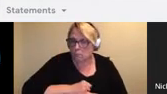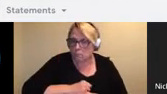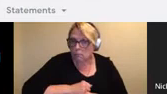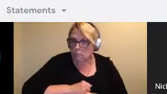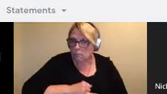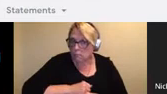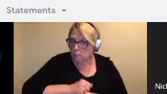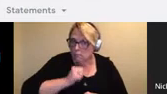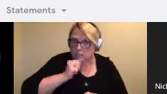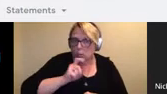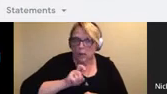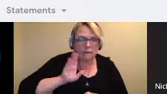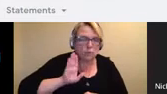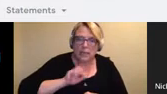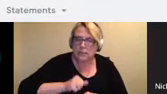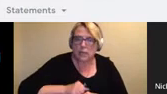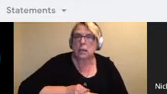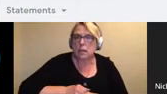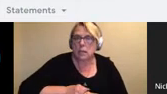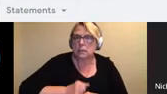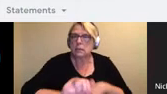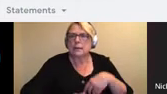for this part.